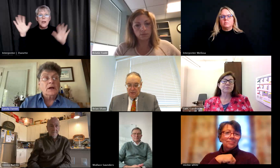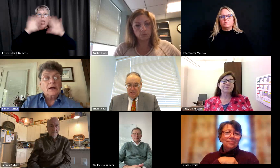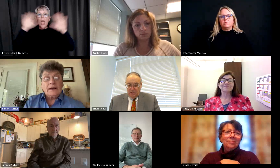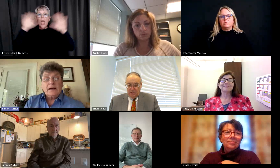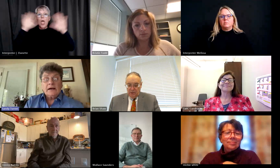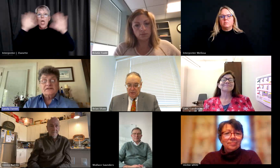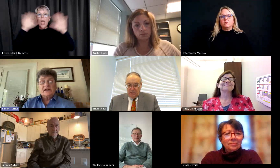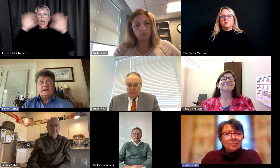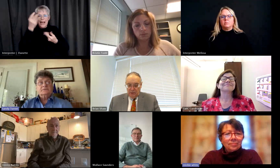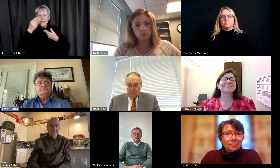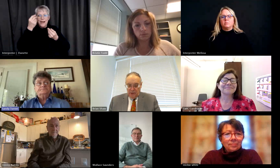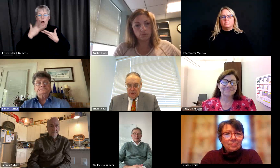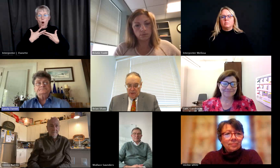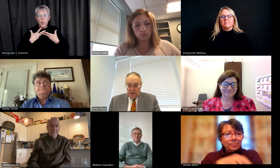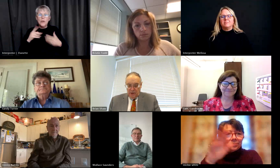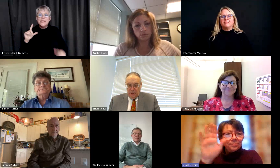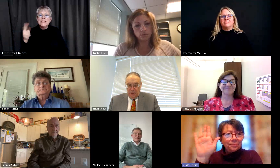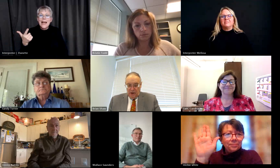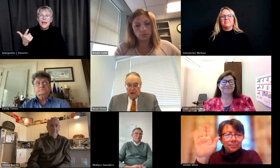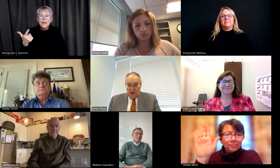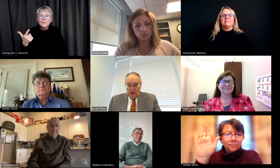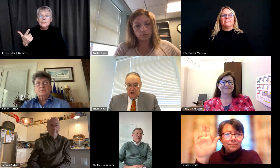know. Second,